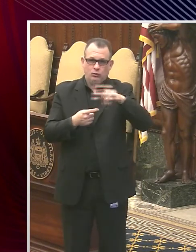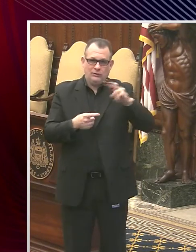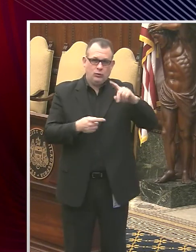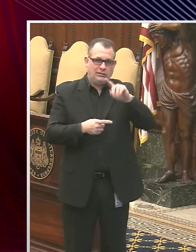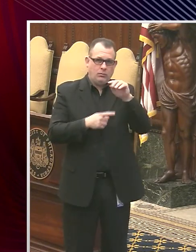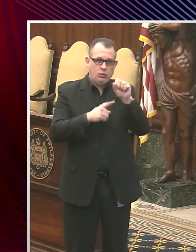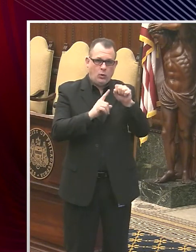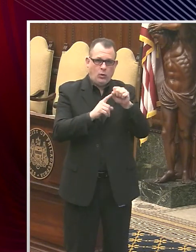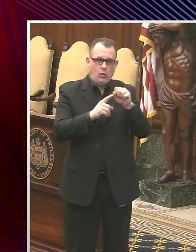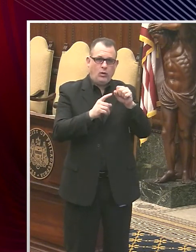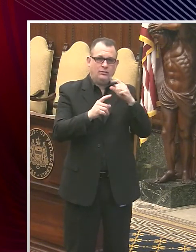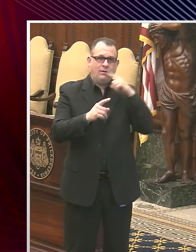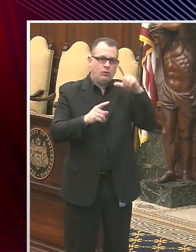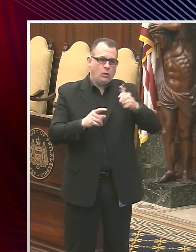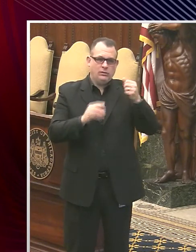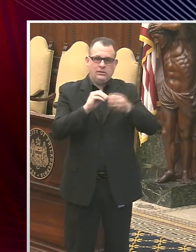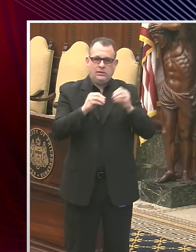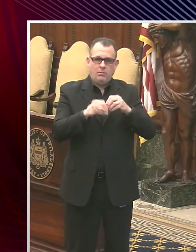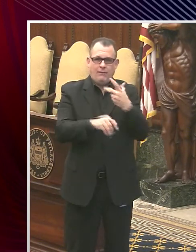per capita.